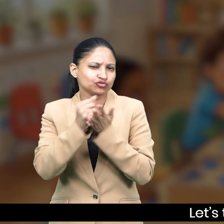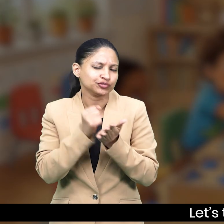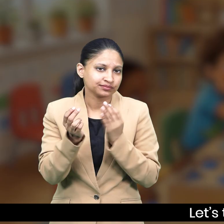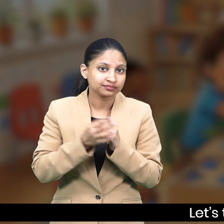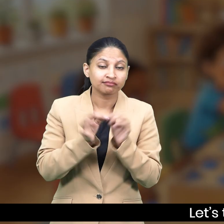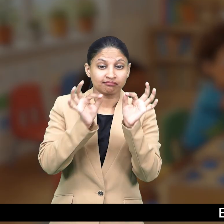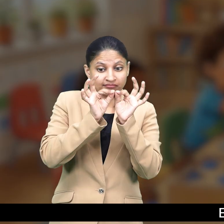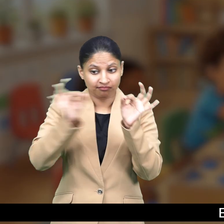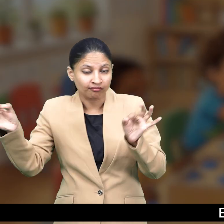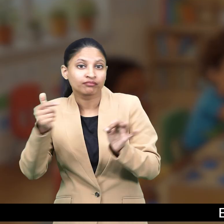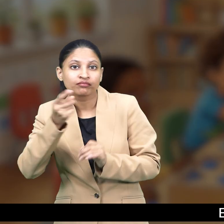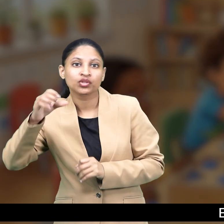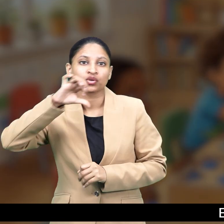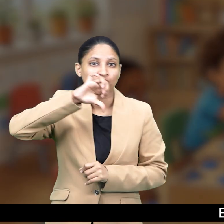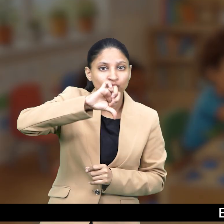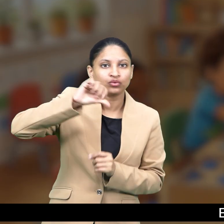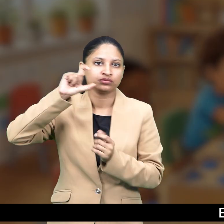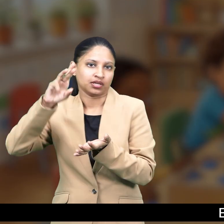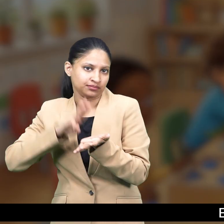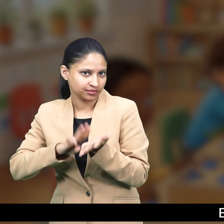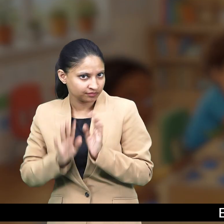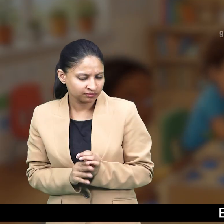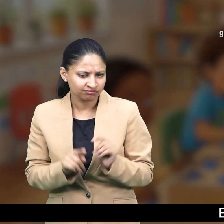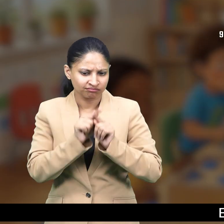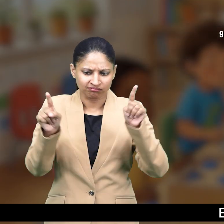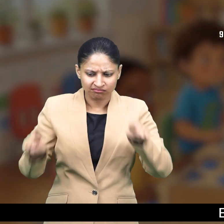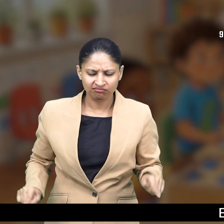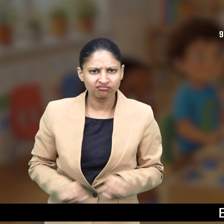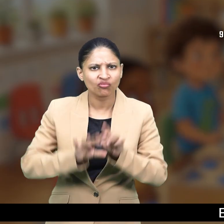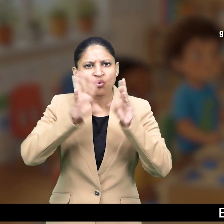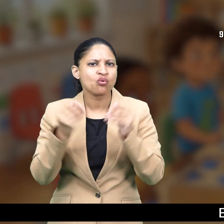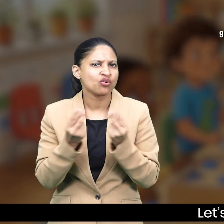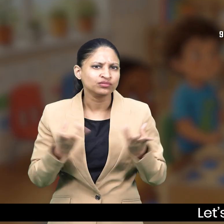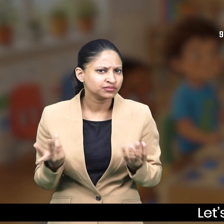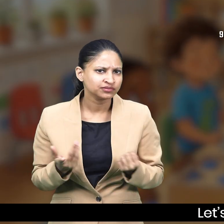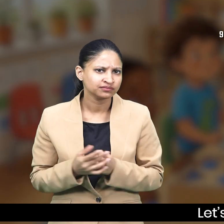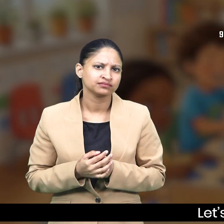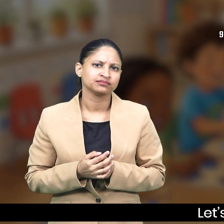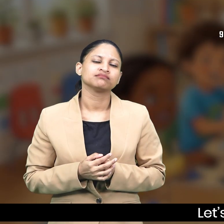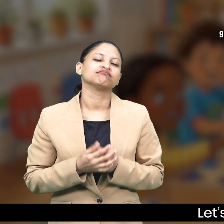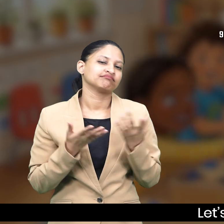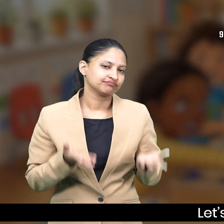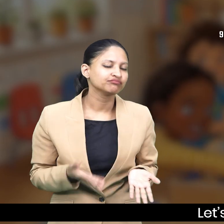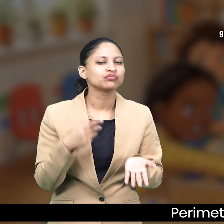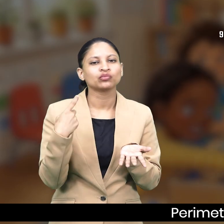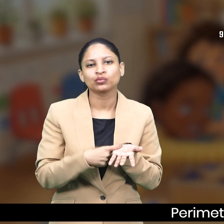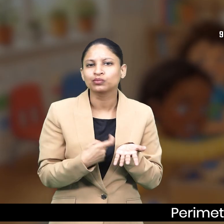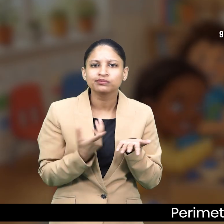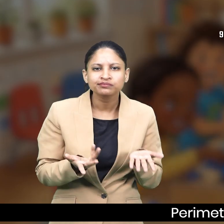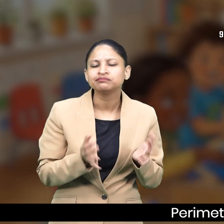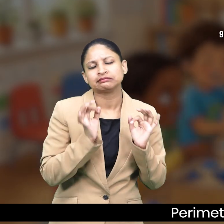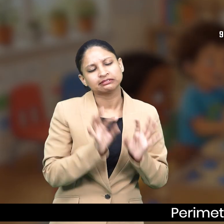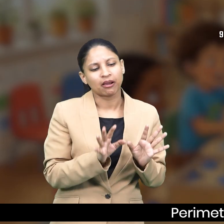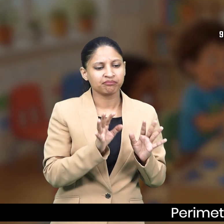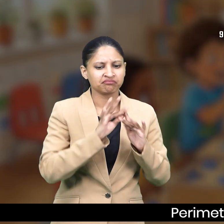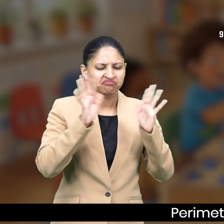example. Each side is equal to 9 centimeters. Let's find the perimeter.